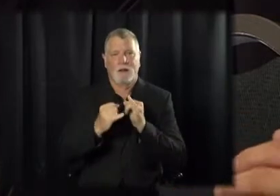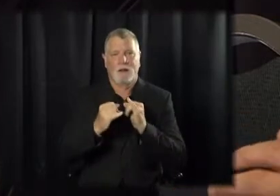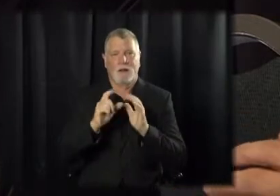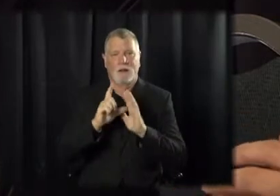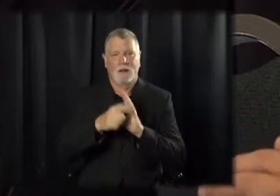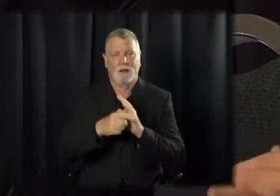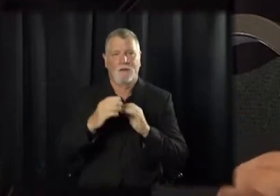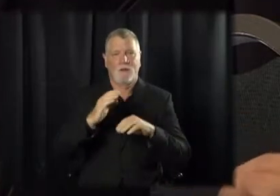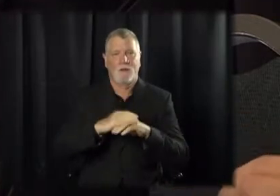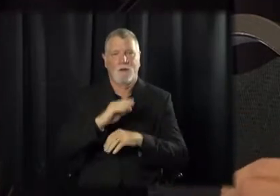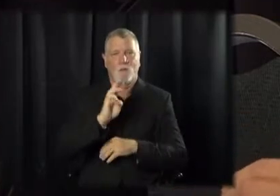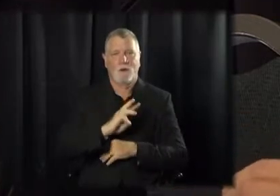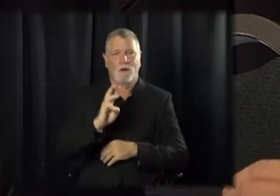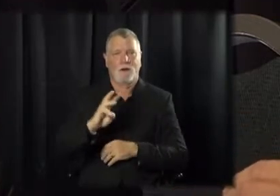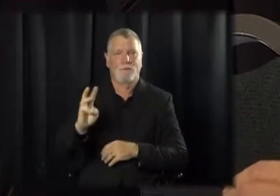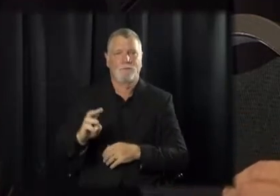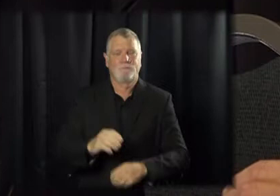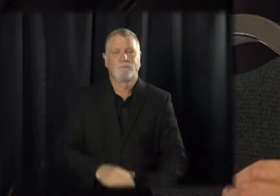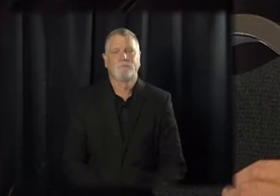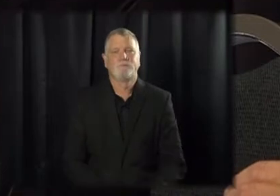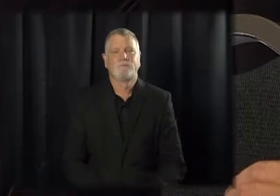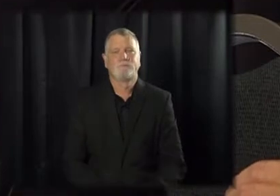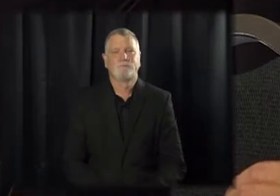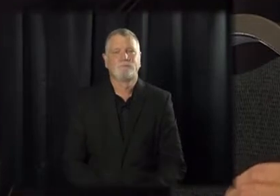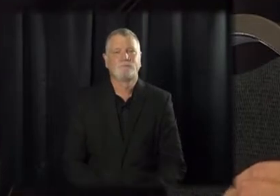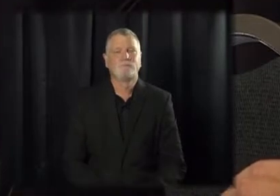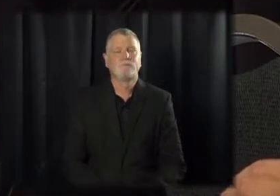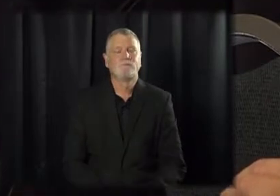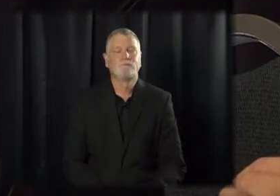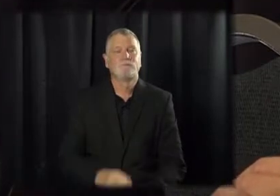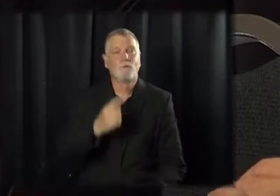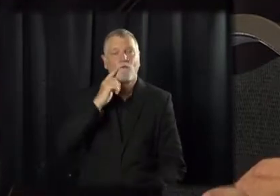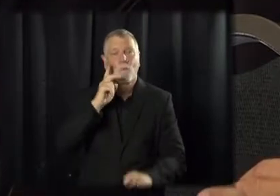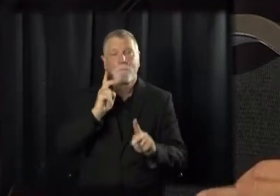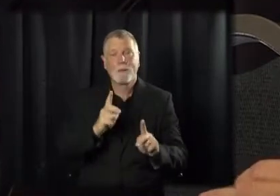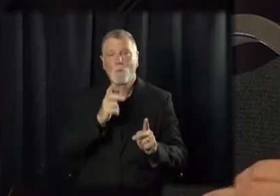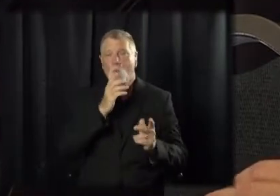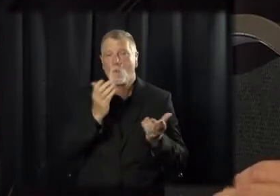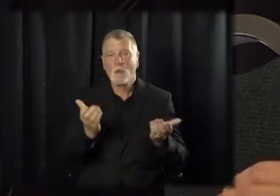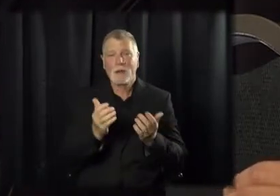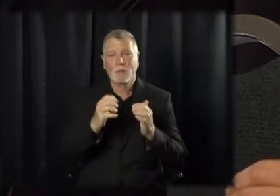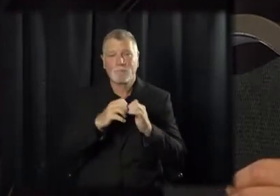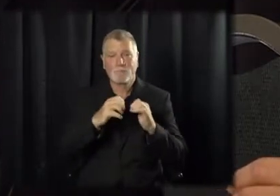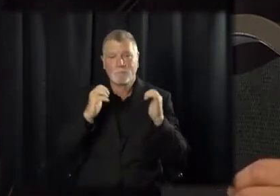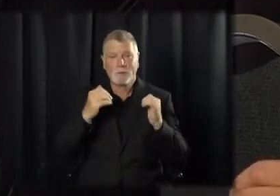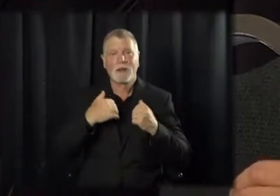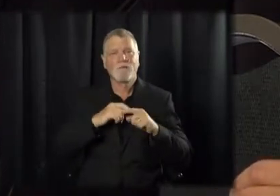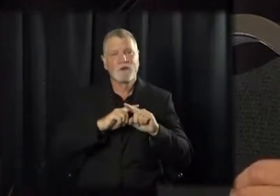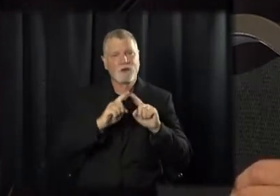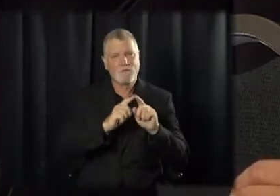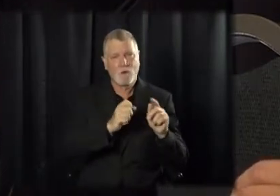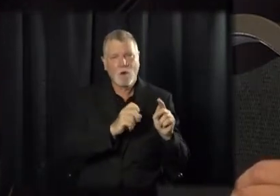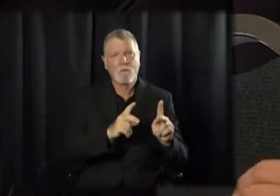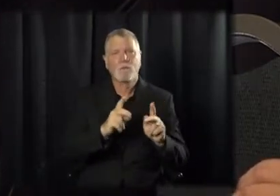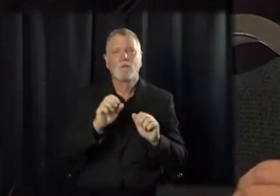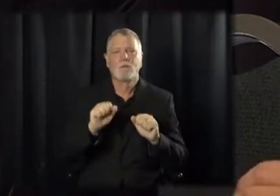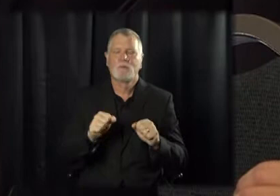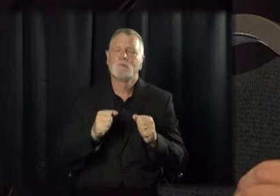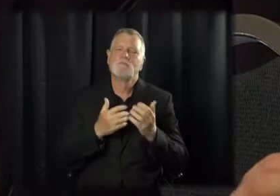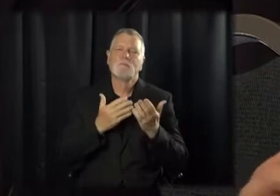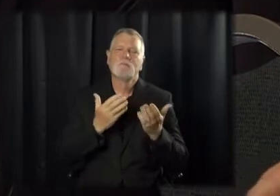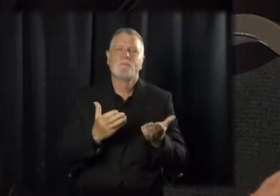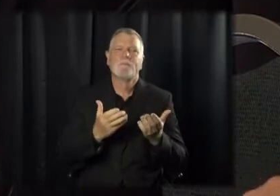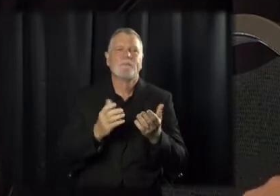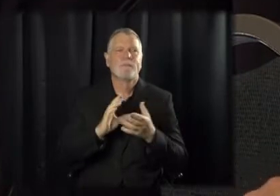our website. For folks who are here in person, there will be a number of opportunities to